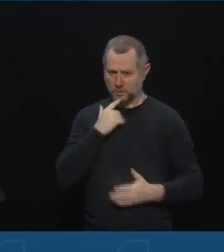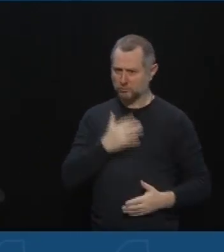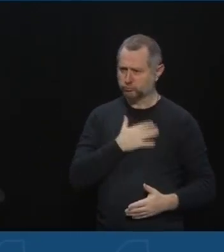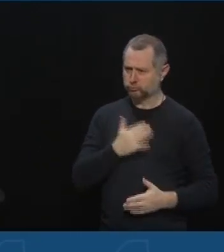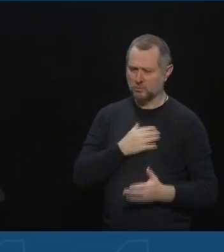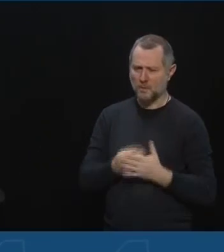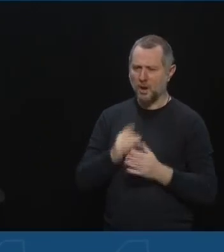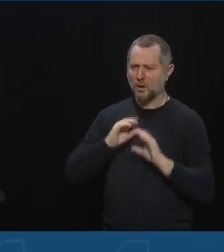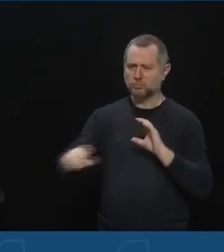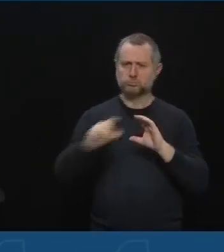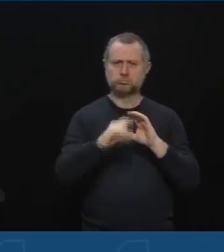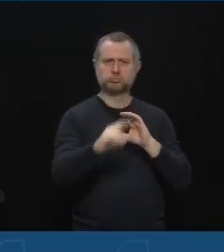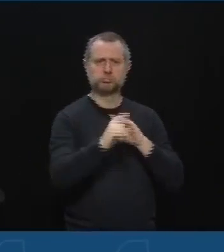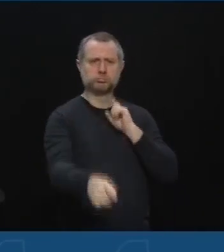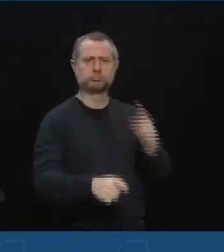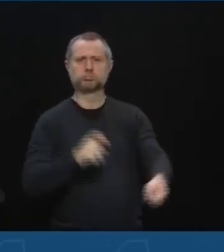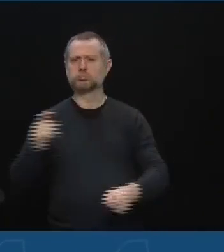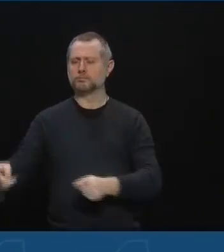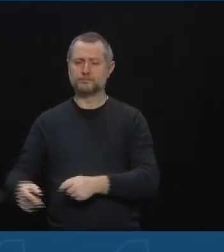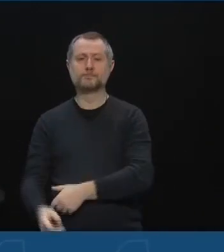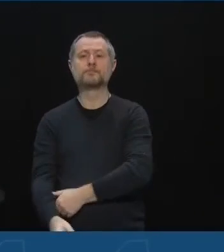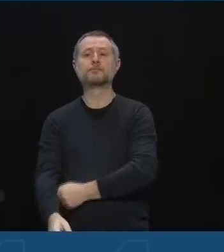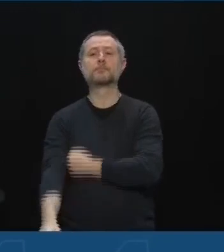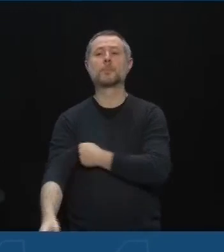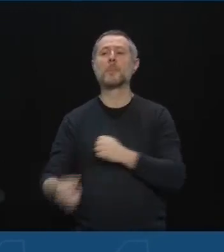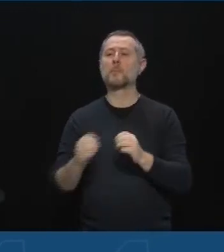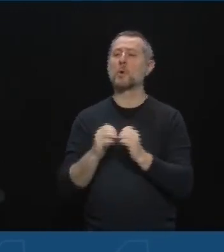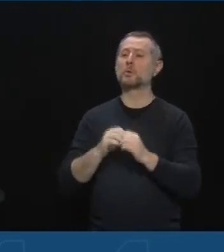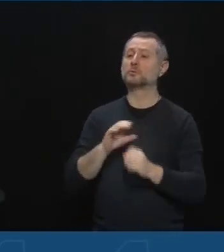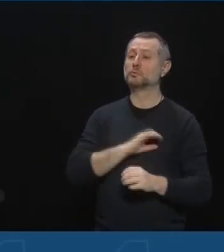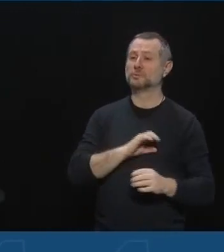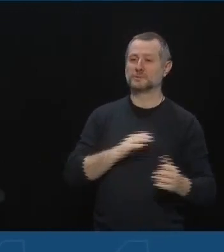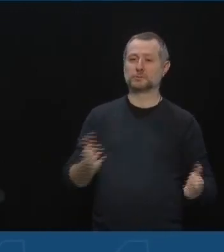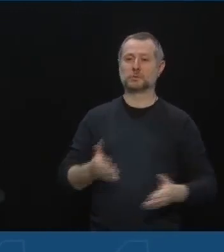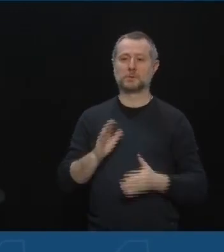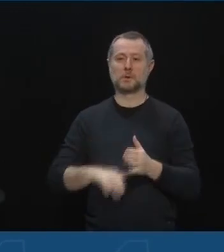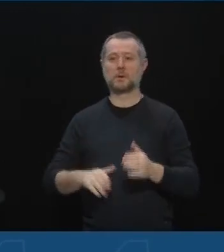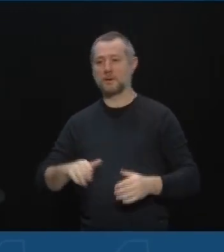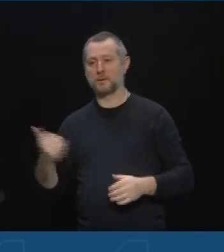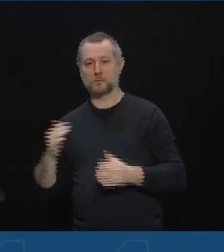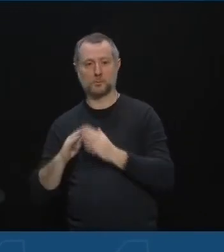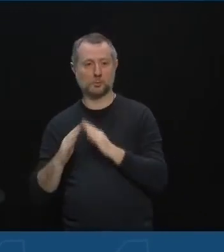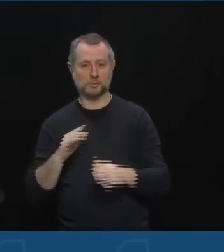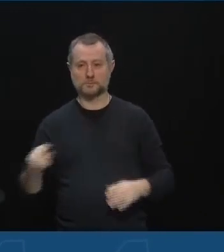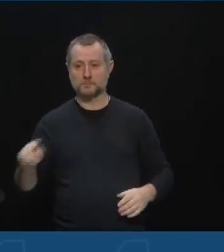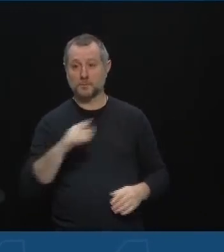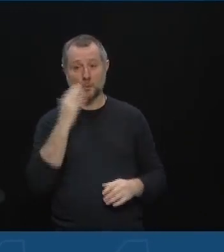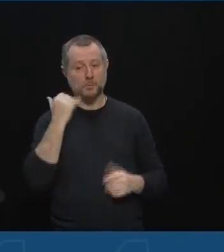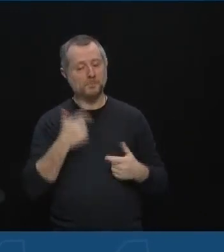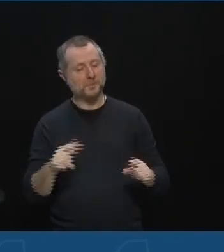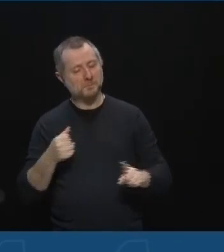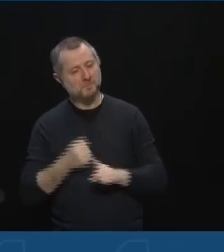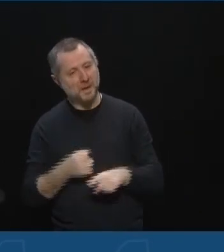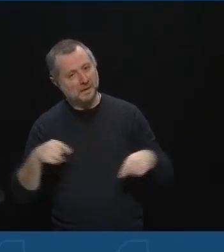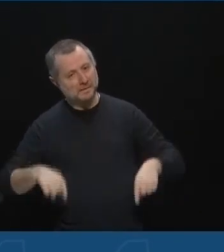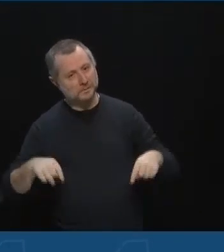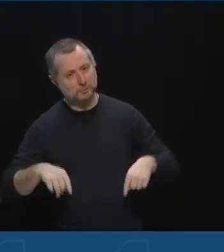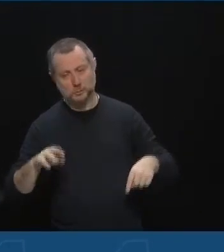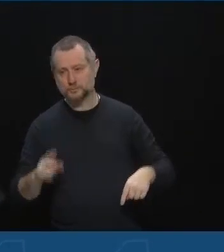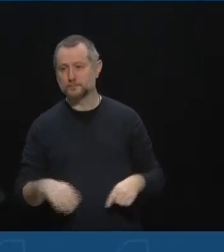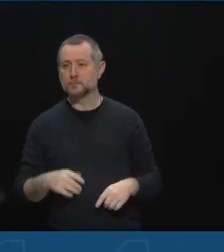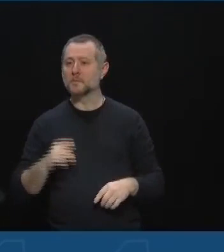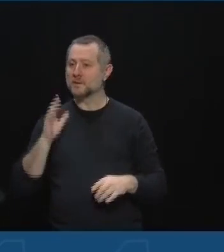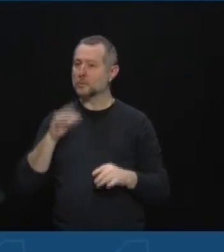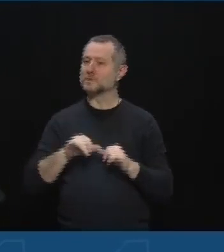help you. So we have more troopers here than any other urban area in the state, and that's having an impact, and we're going to stay there while we can still keep making